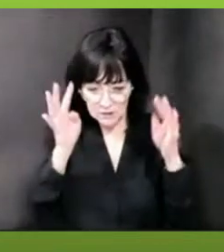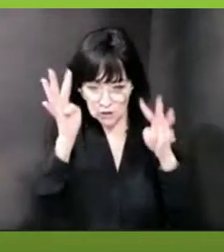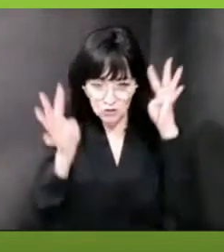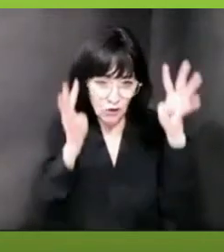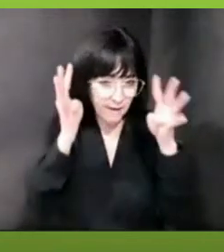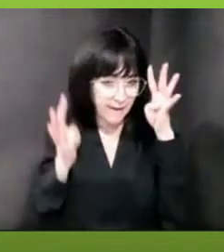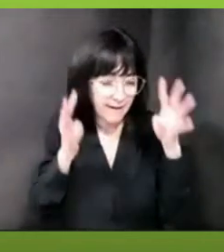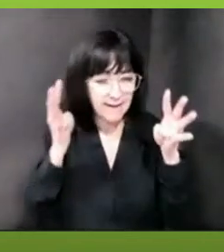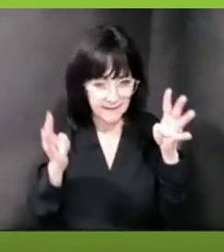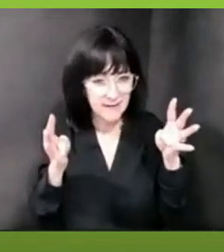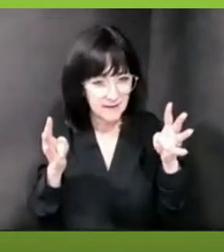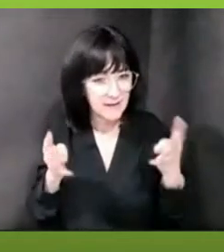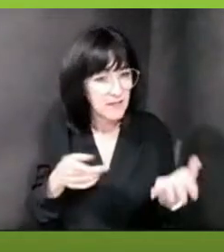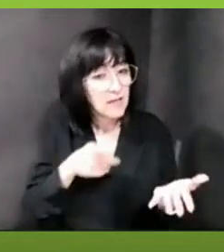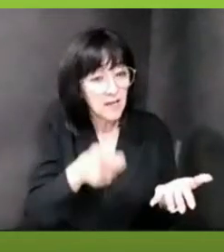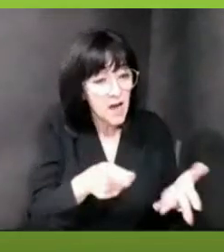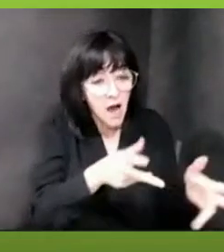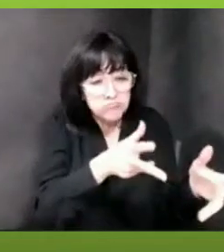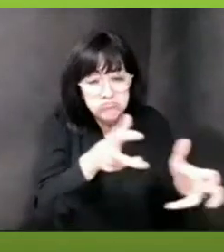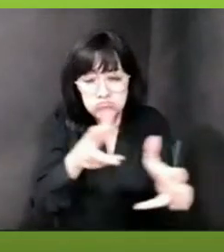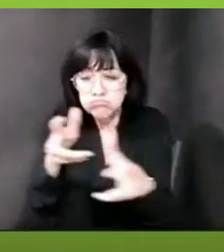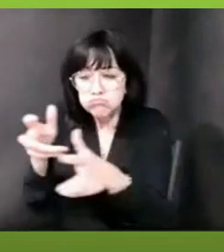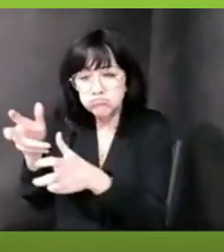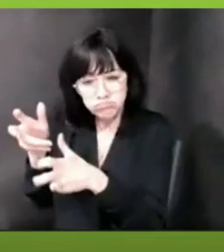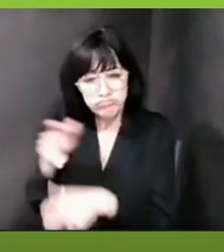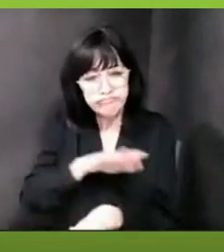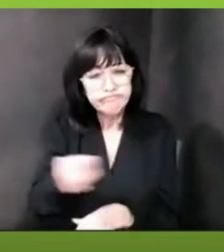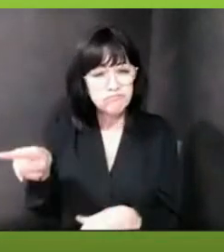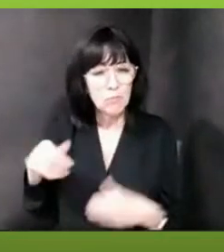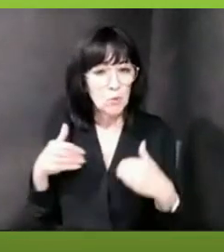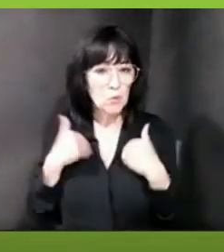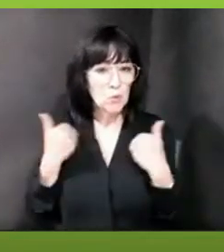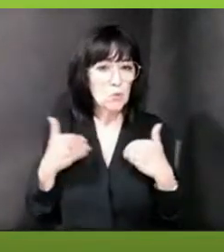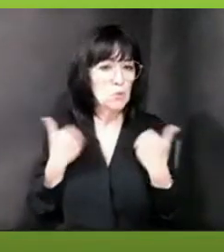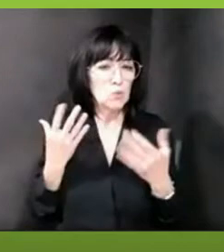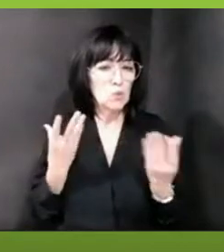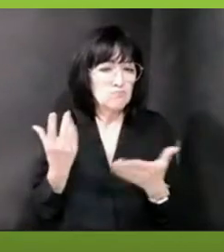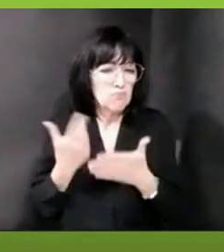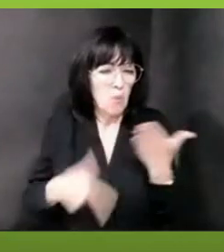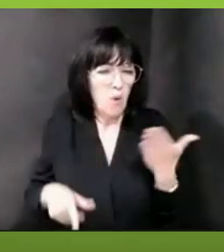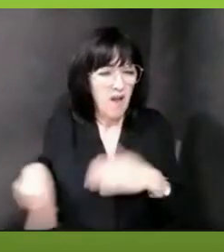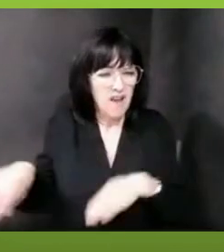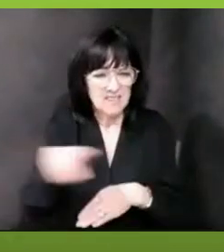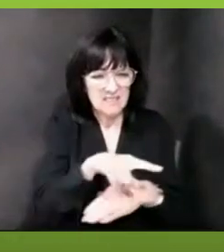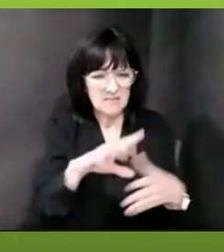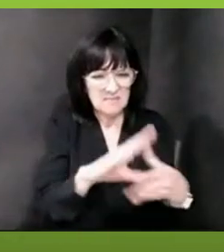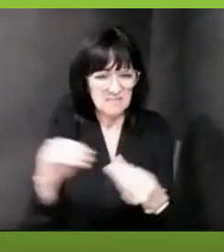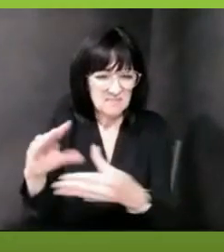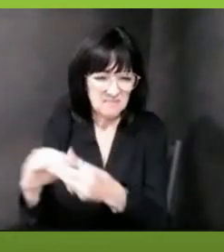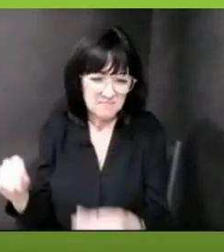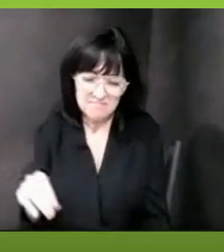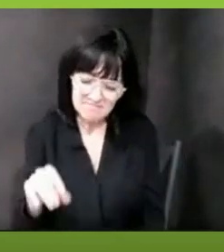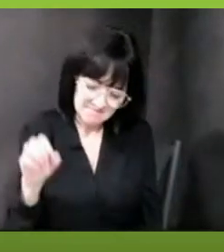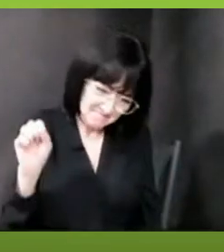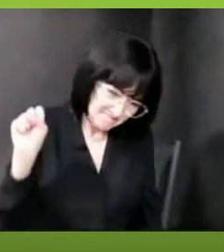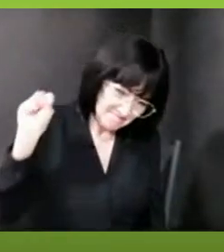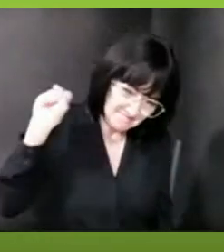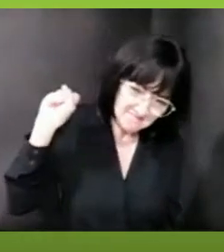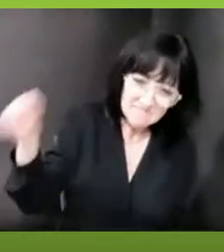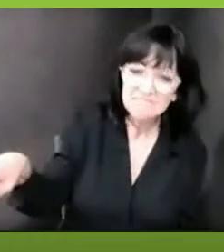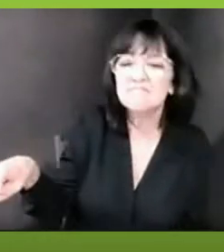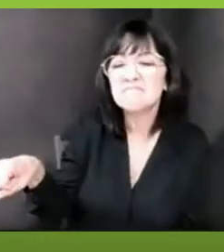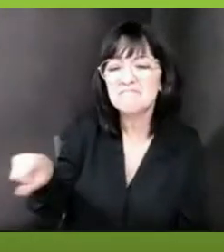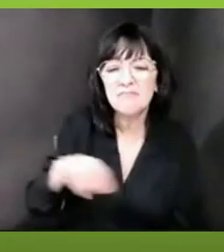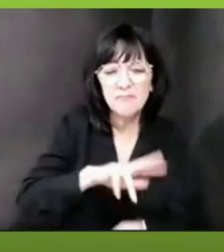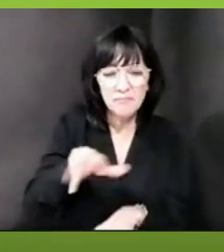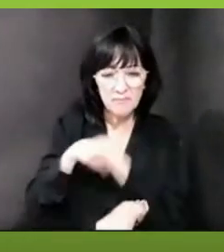you've heard directly from them about the impact of the pandemic? Of course I can. And I'm glad you pointed out that